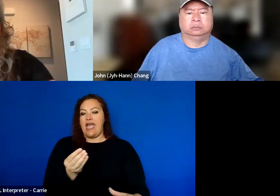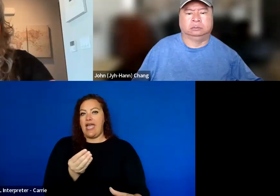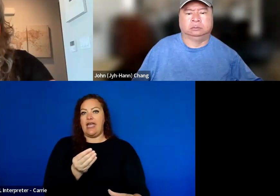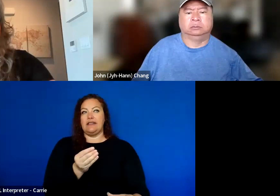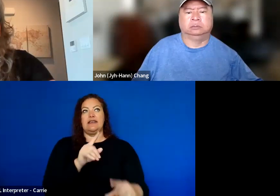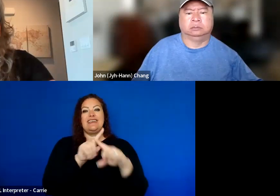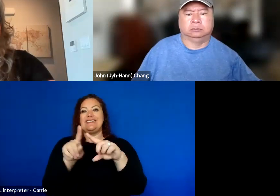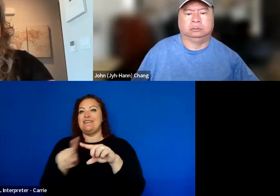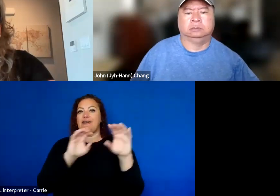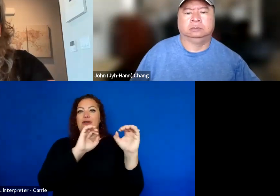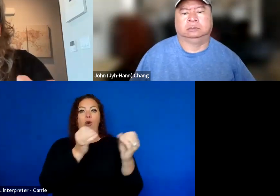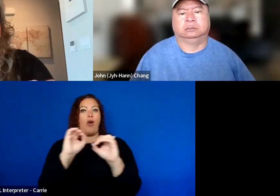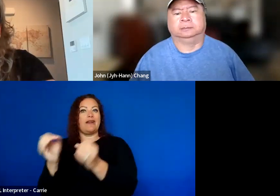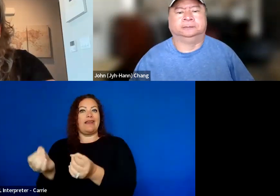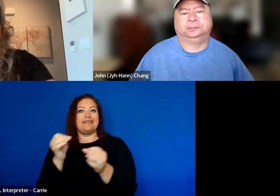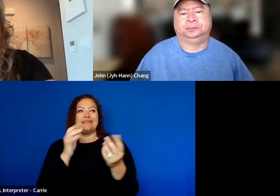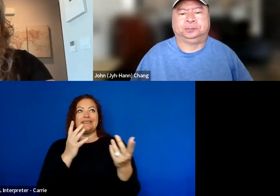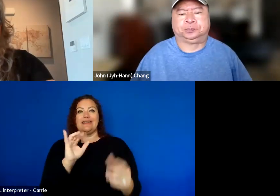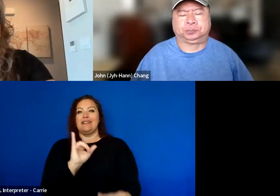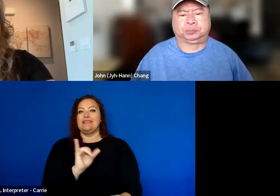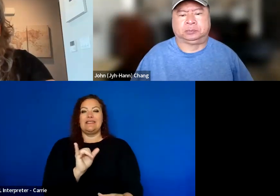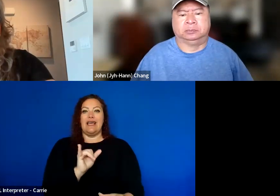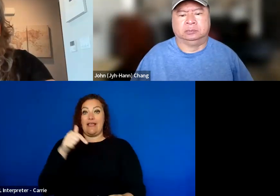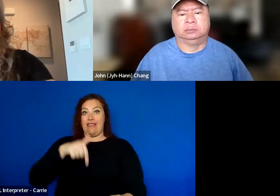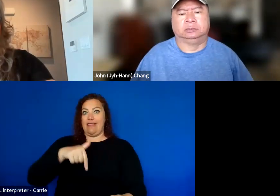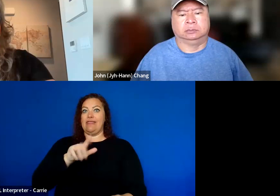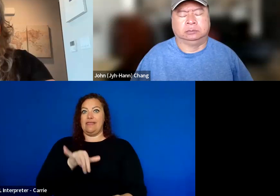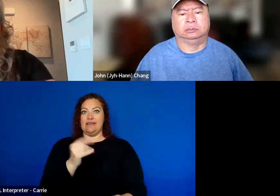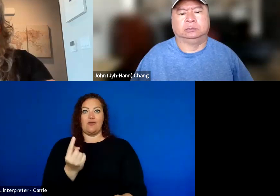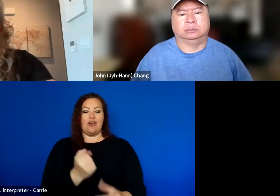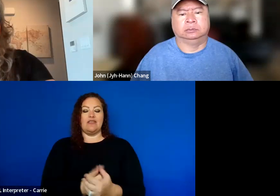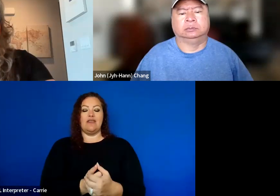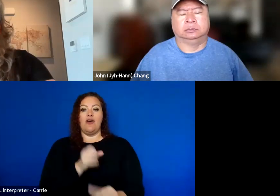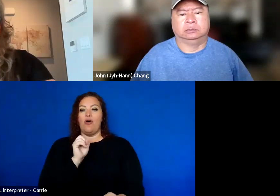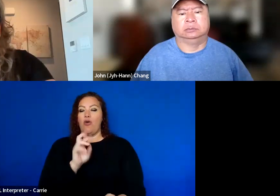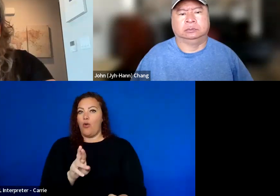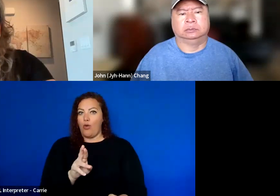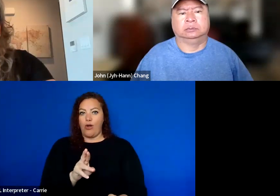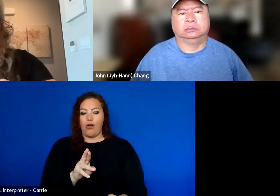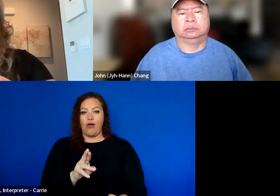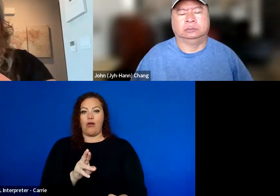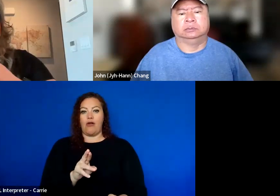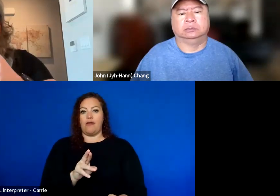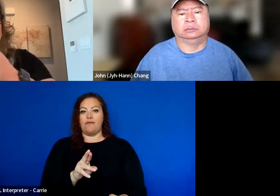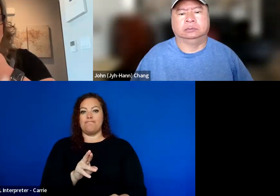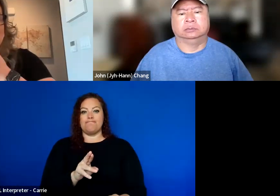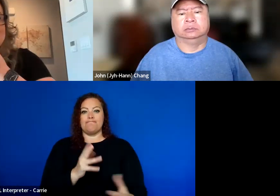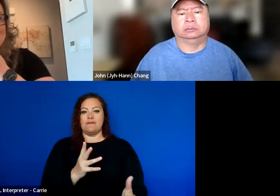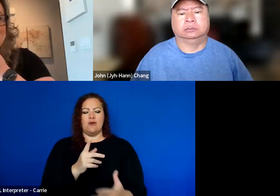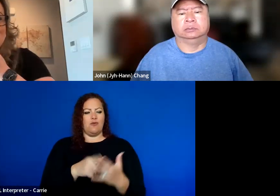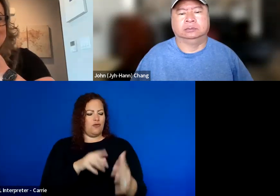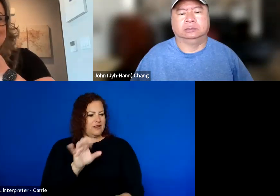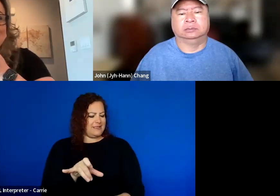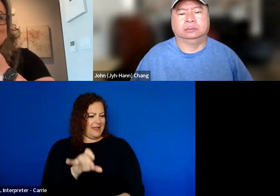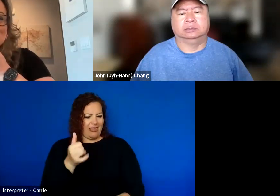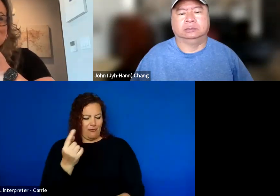different organizations like like this one, or what is that? What is